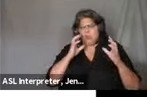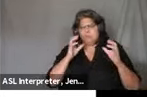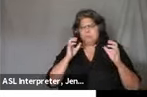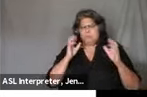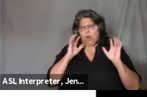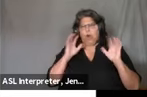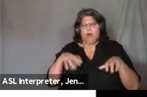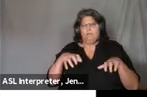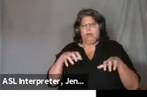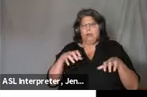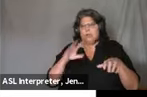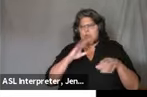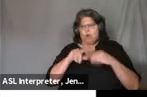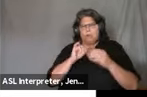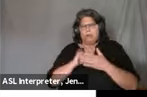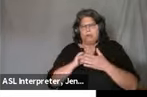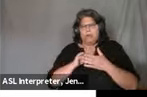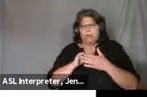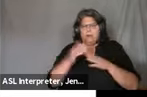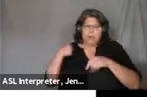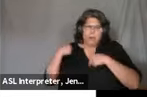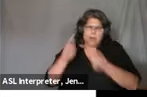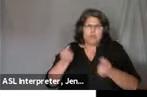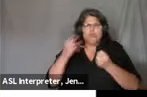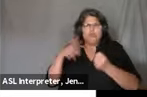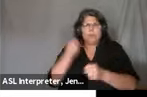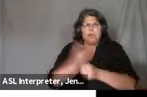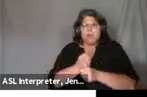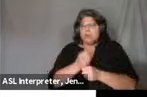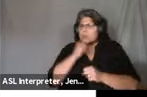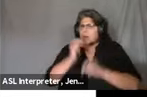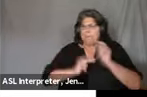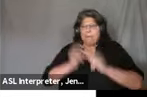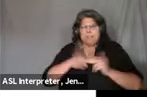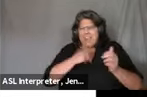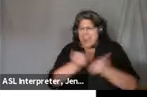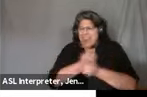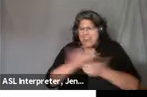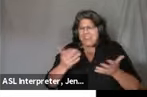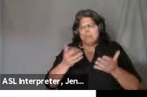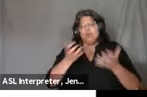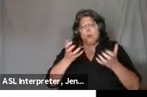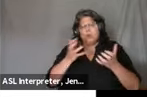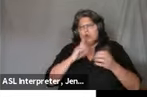option after all of this to not build anything at all. So I'd like to hear that addressed.